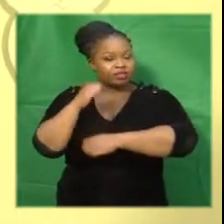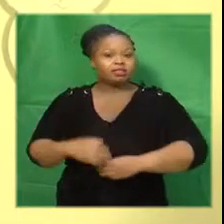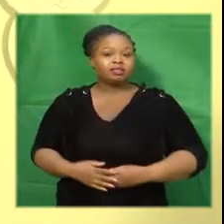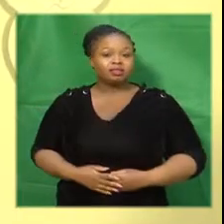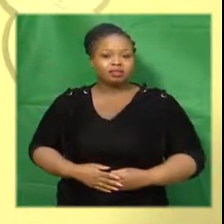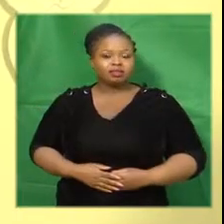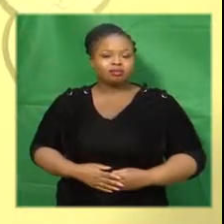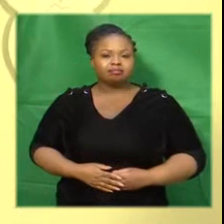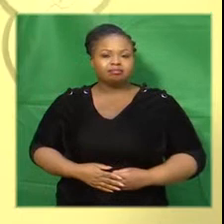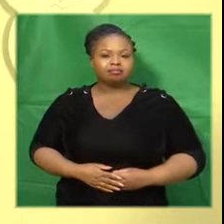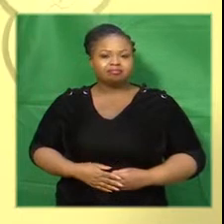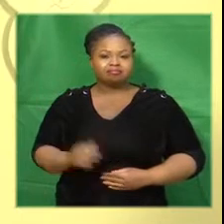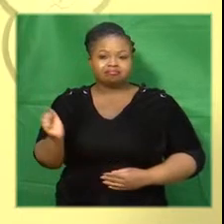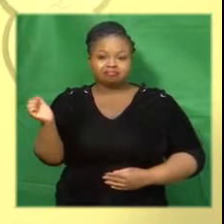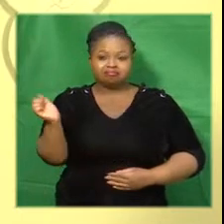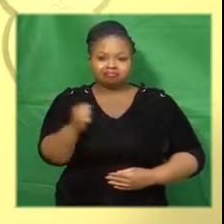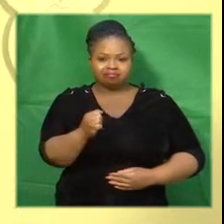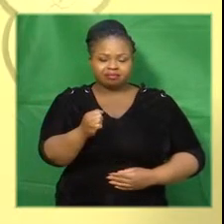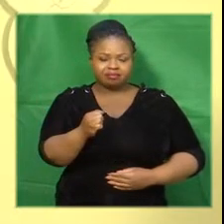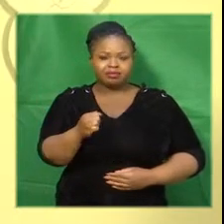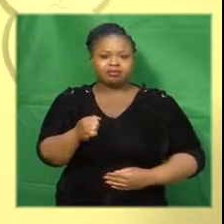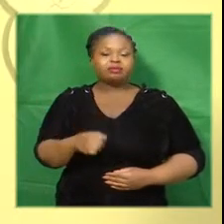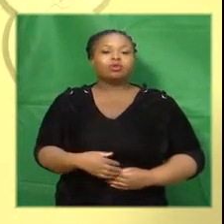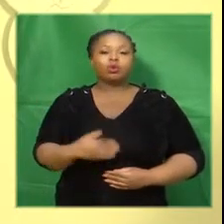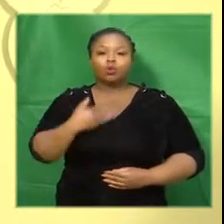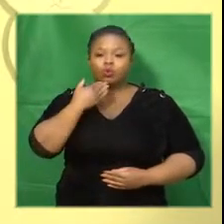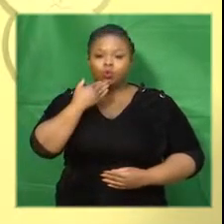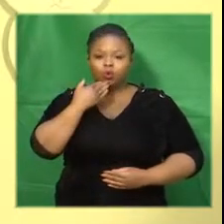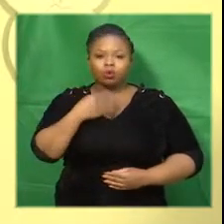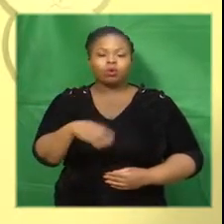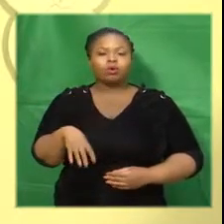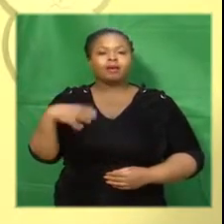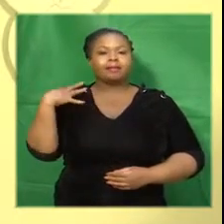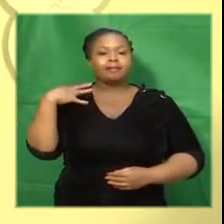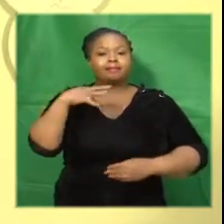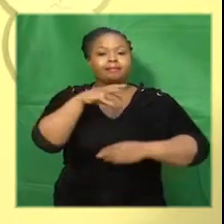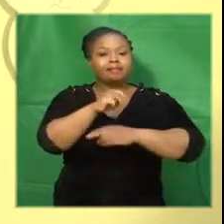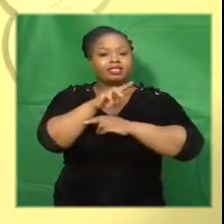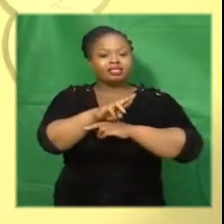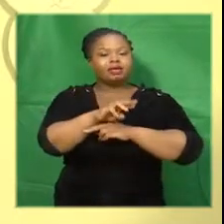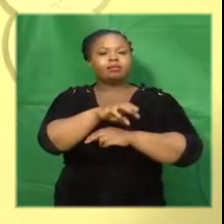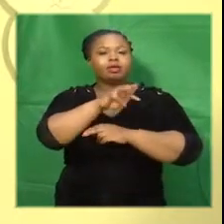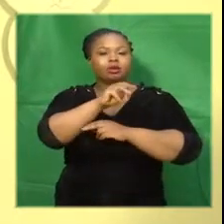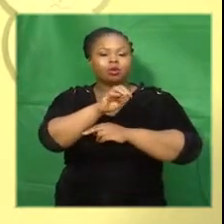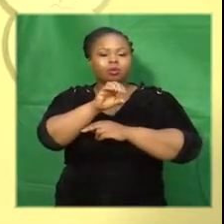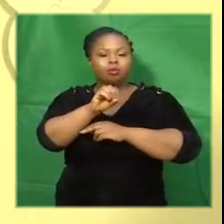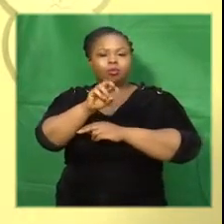we'll be appointing Mr. Mondli Ngugubele,